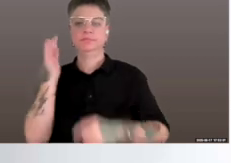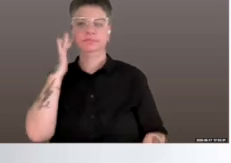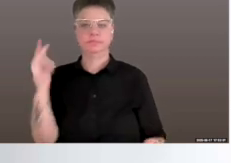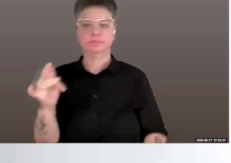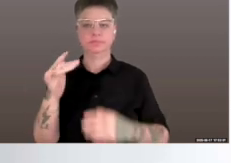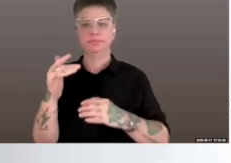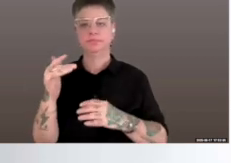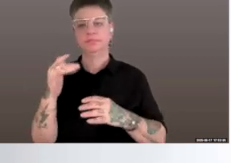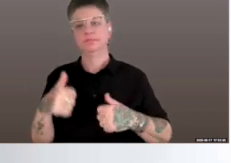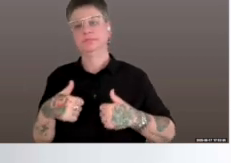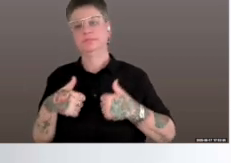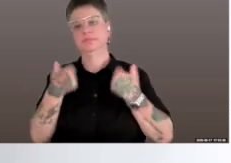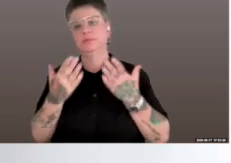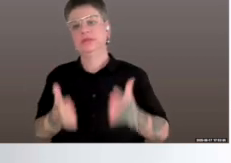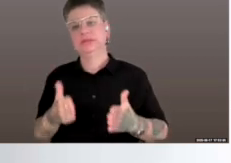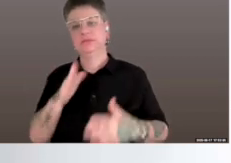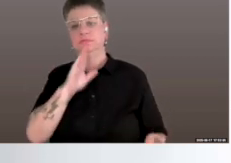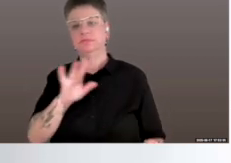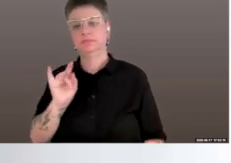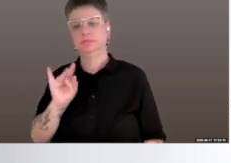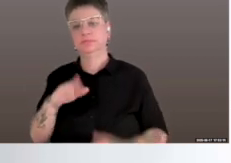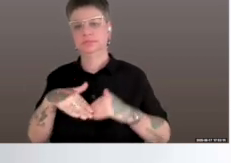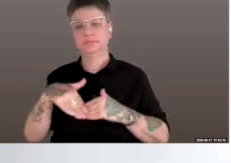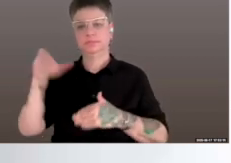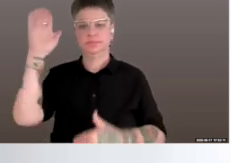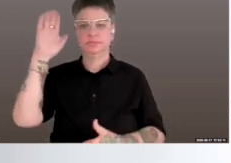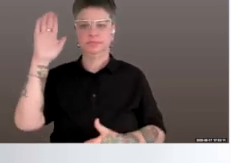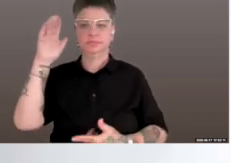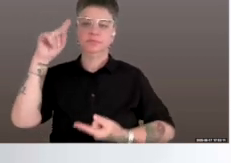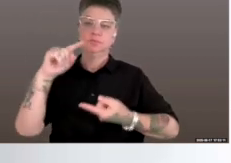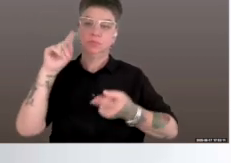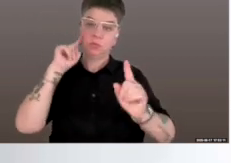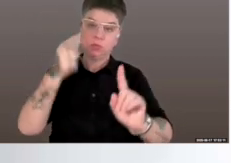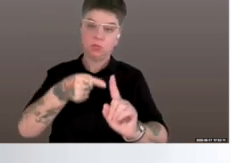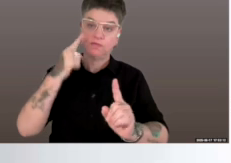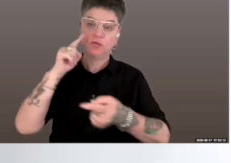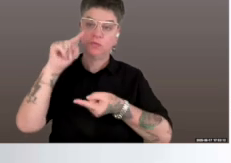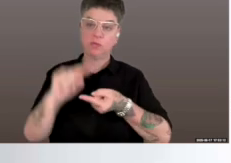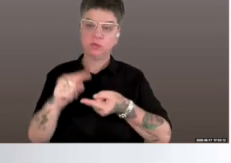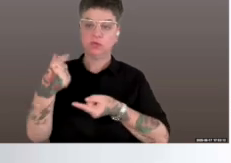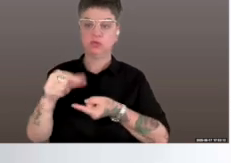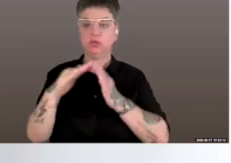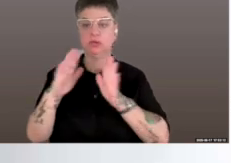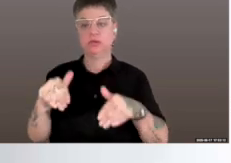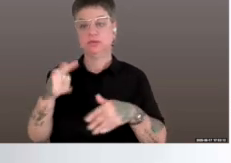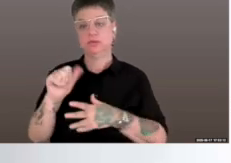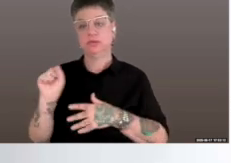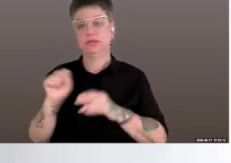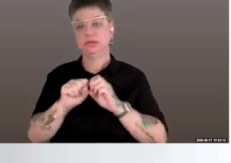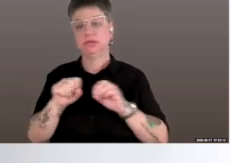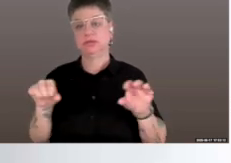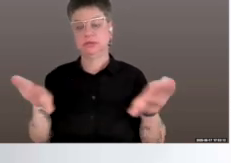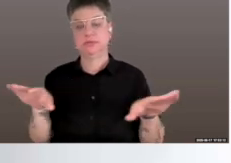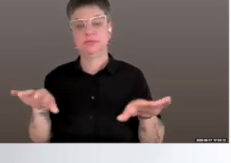Since 2022, CARB has engaged the California Integrated Travel Project, or CAL-ITP, to